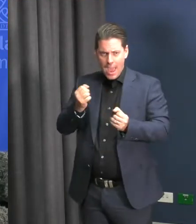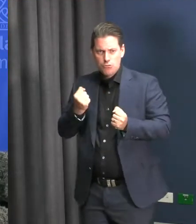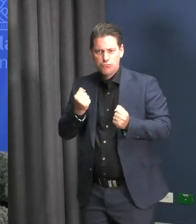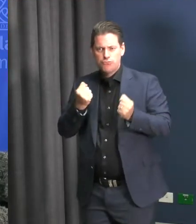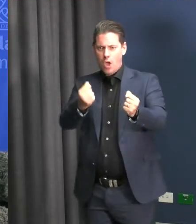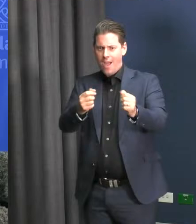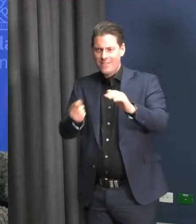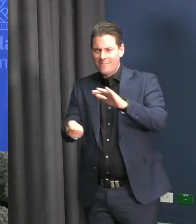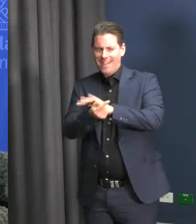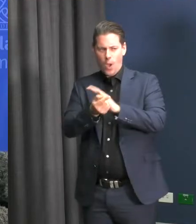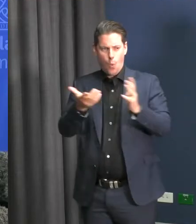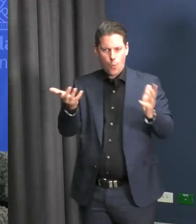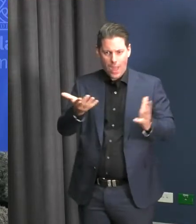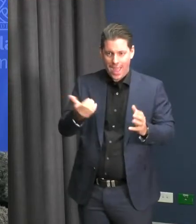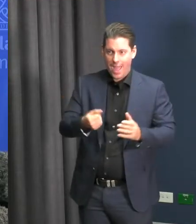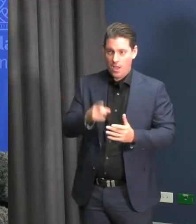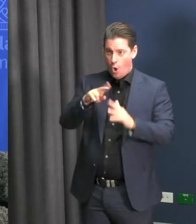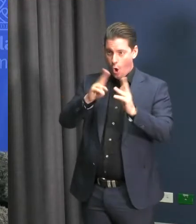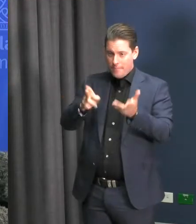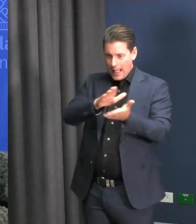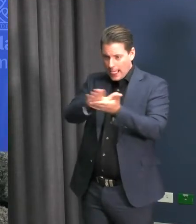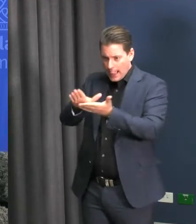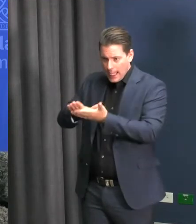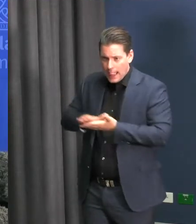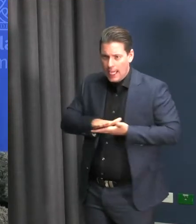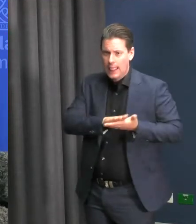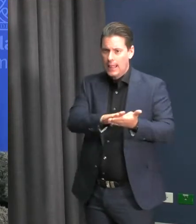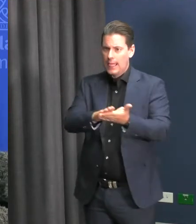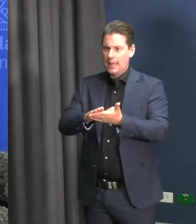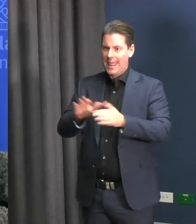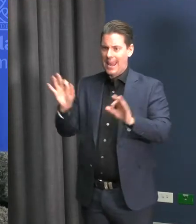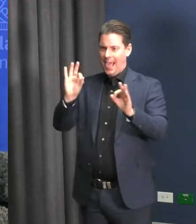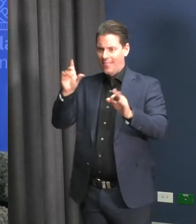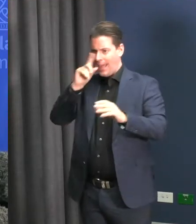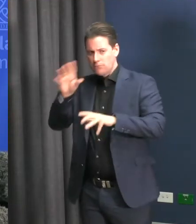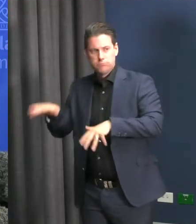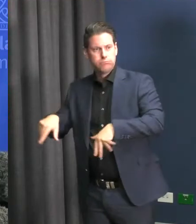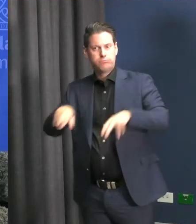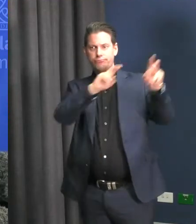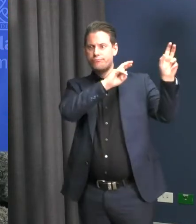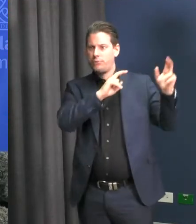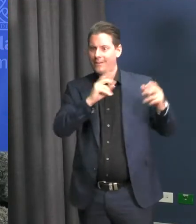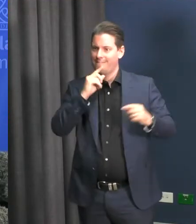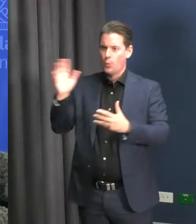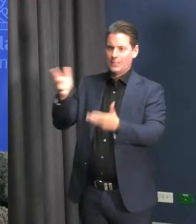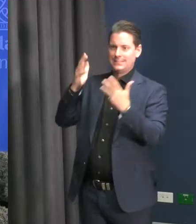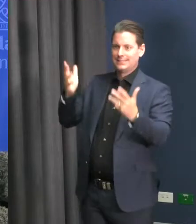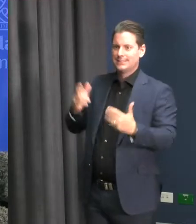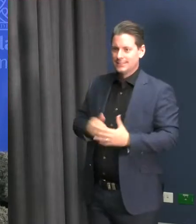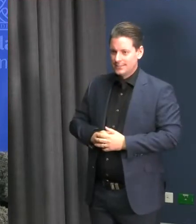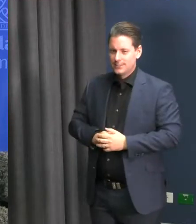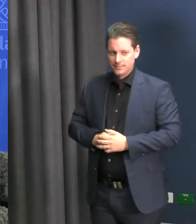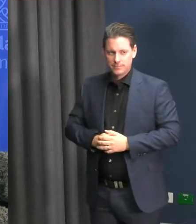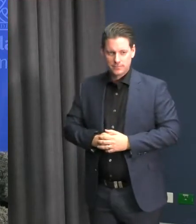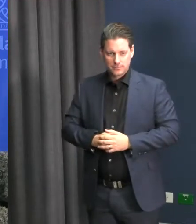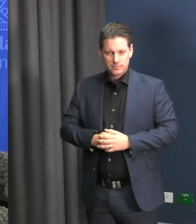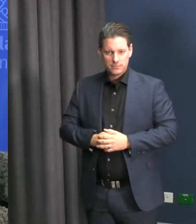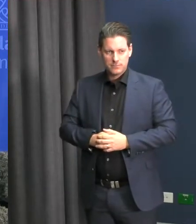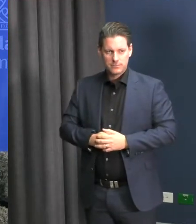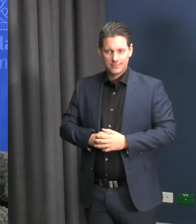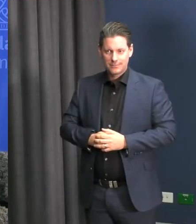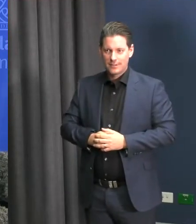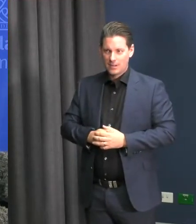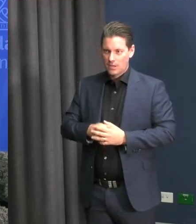time to clean up your home and make sure you've got the essentials if you're not in those areas. It's really important that every